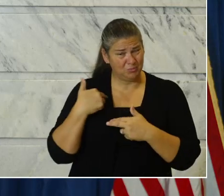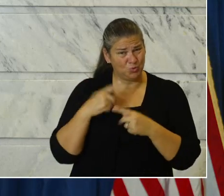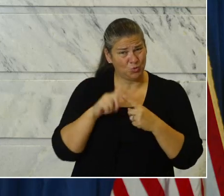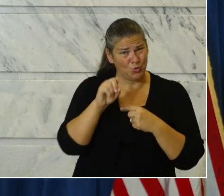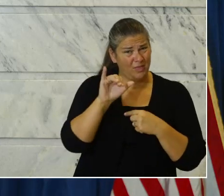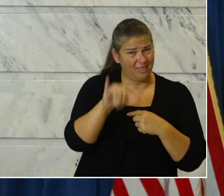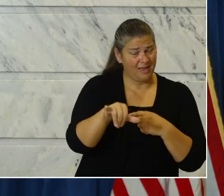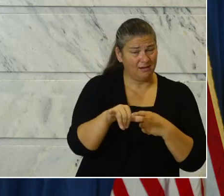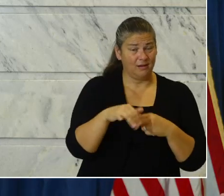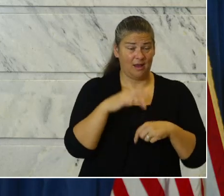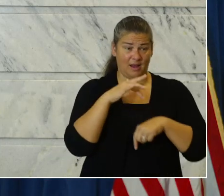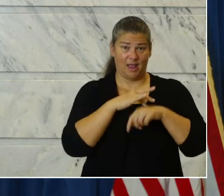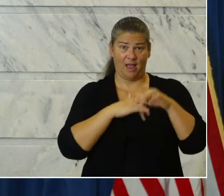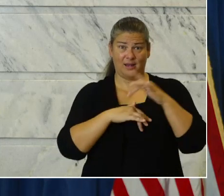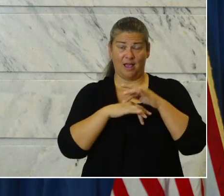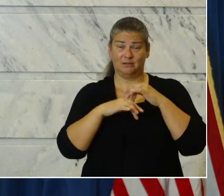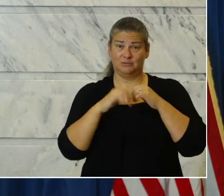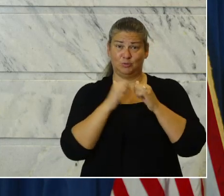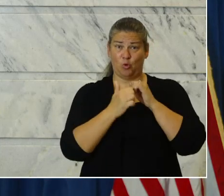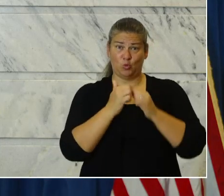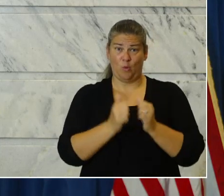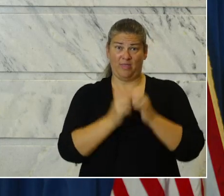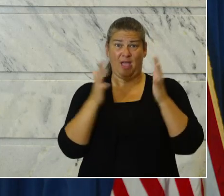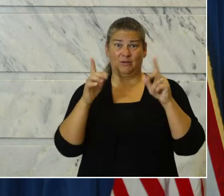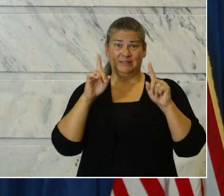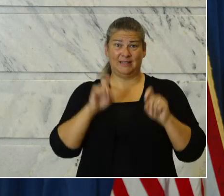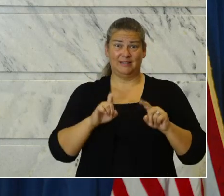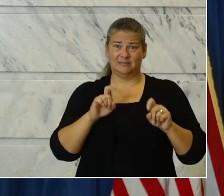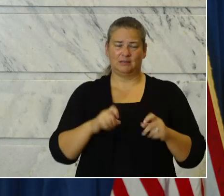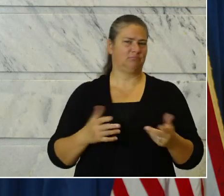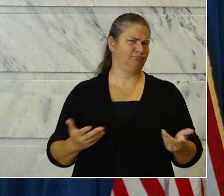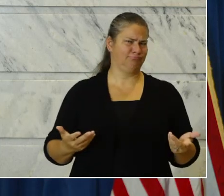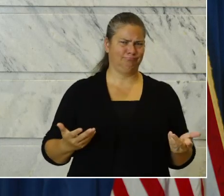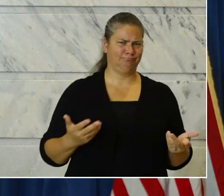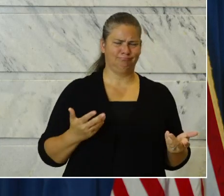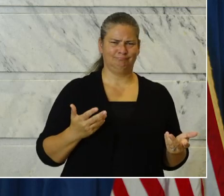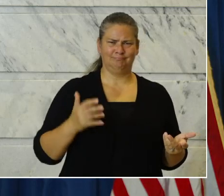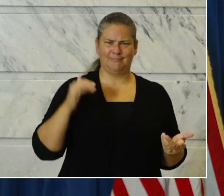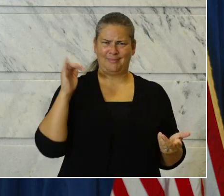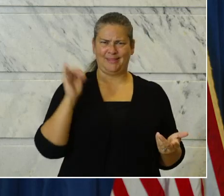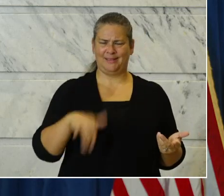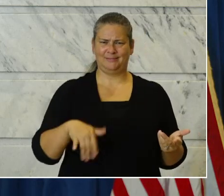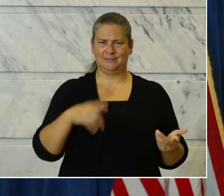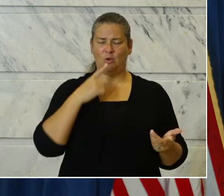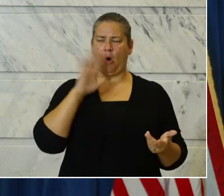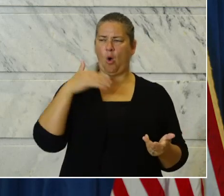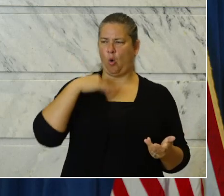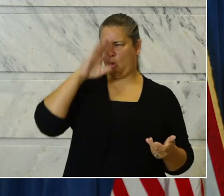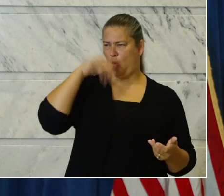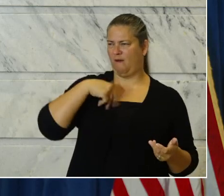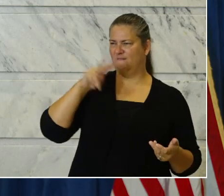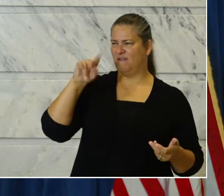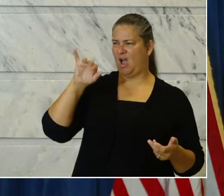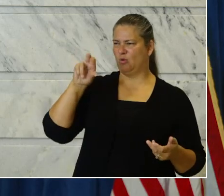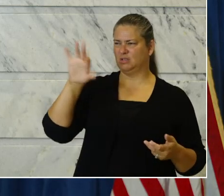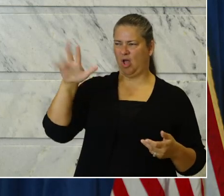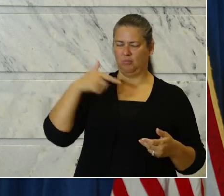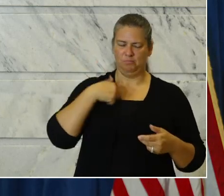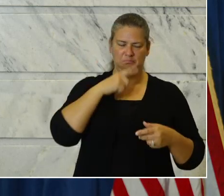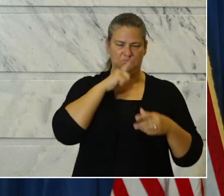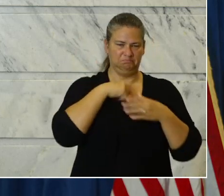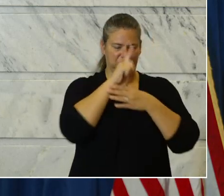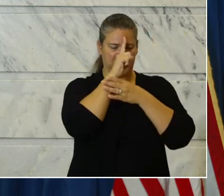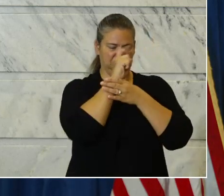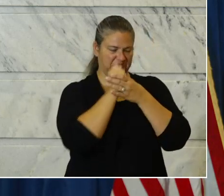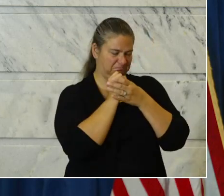contact sports without having any testing at all would basically be to say, we know we have the virus, we're going to stick our head in the sand and hope